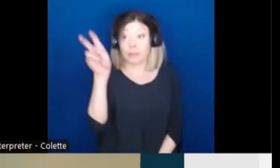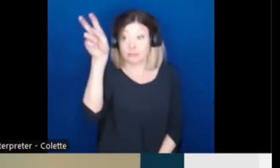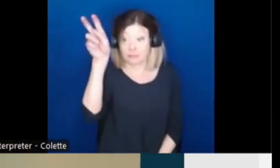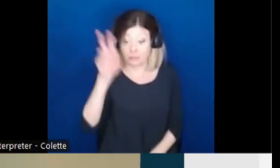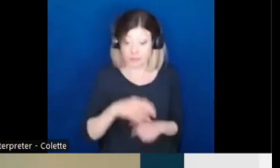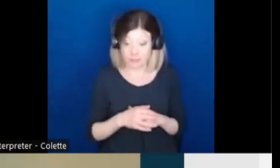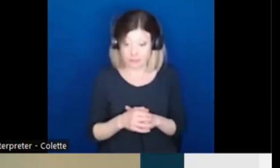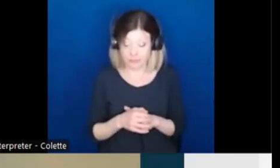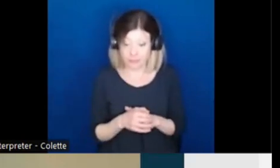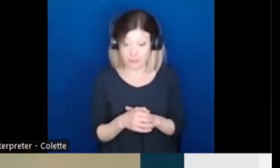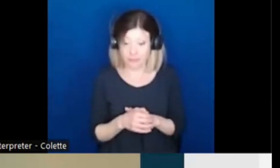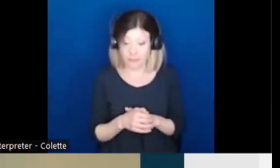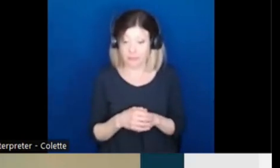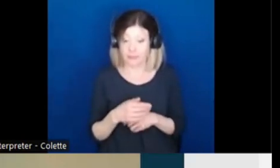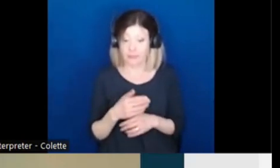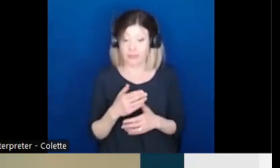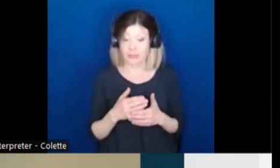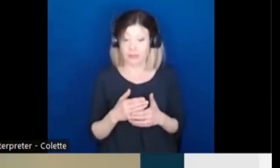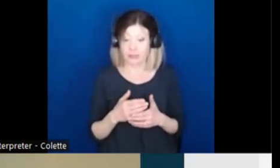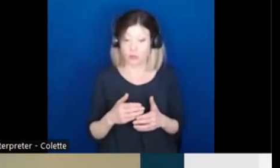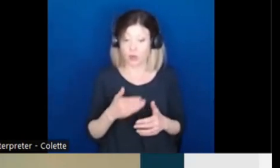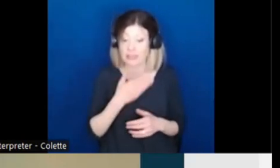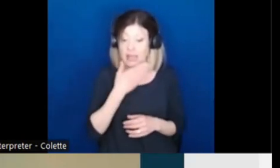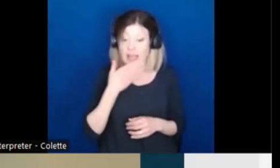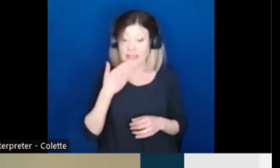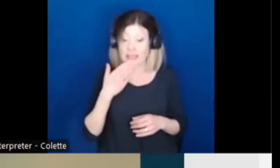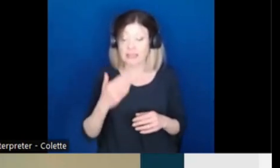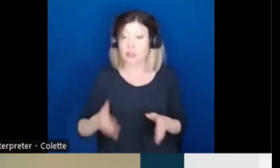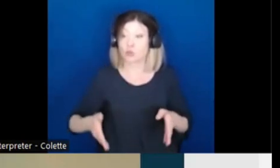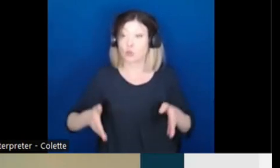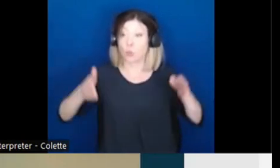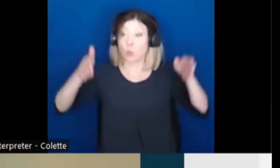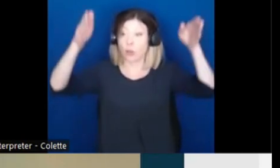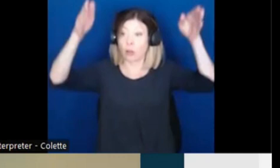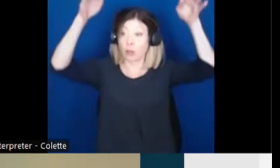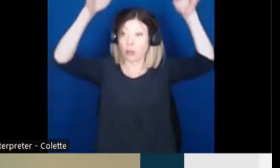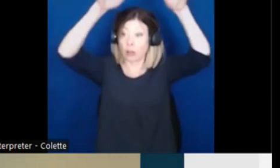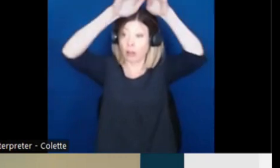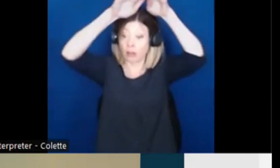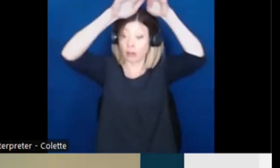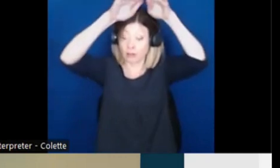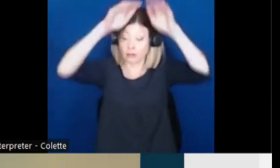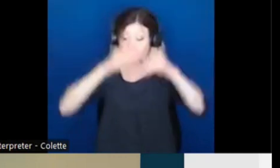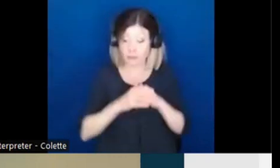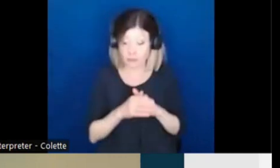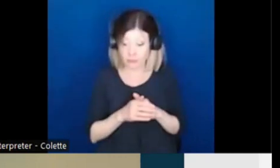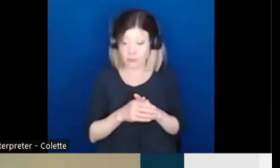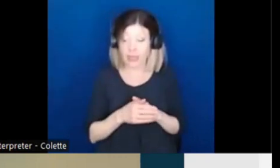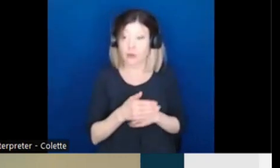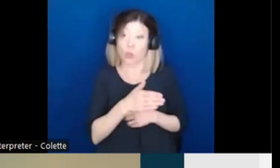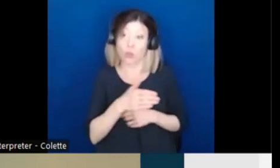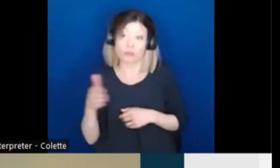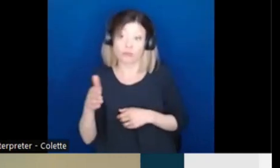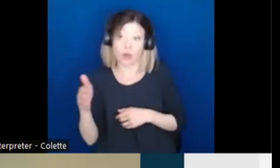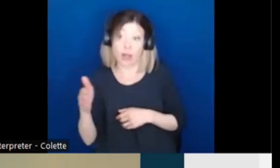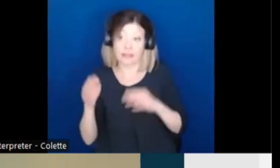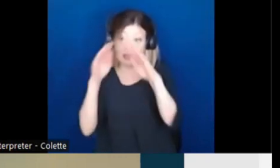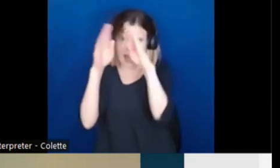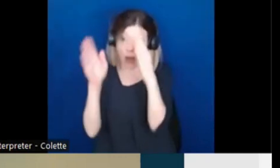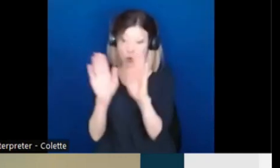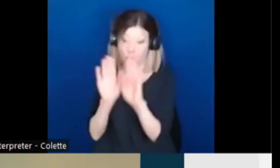nice tall window with a rounded arch. On the right, in a little alcove, is a grandfather